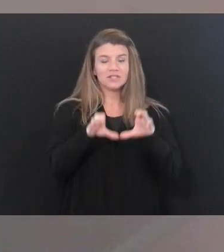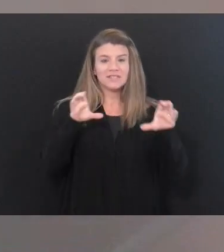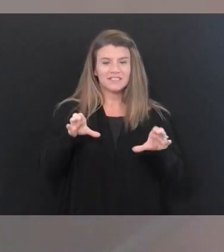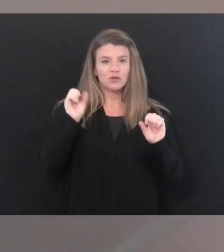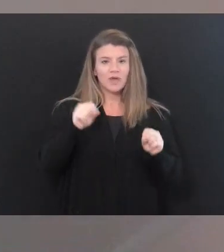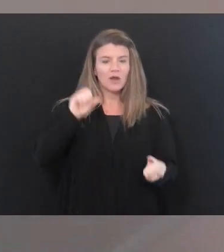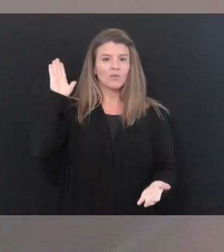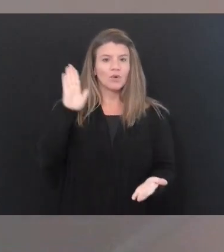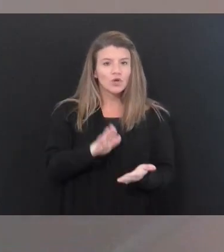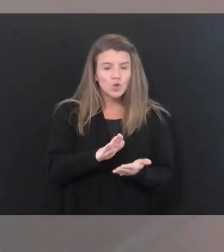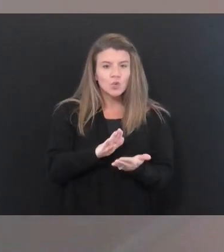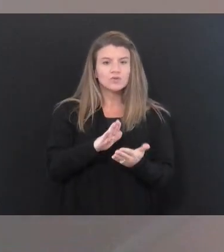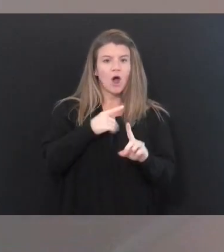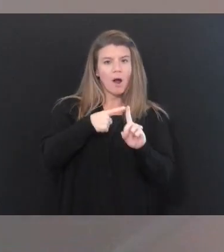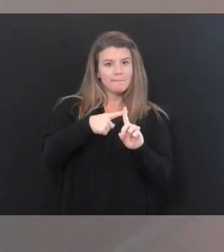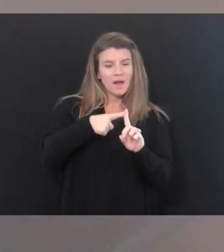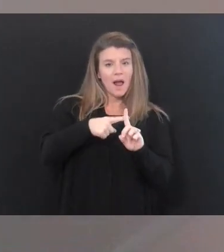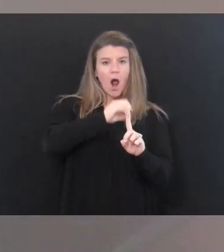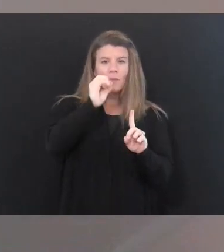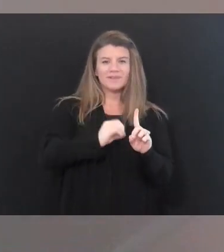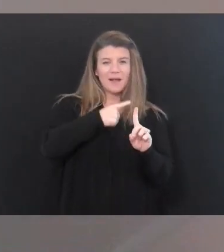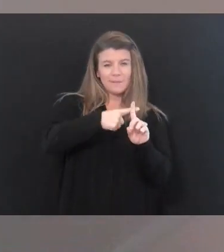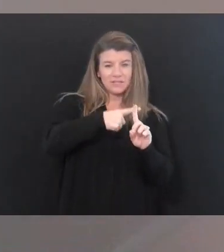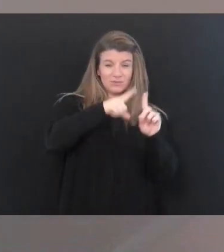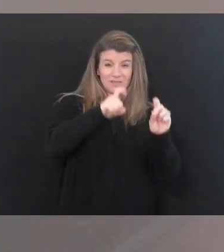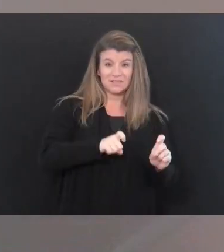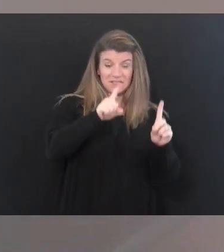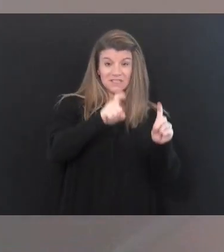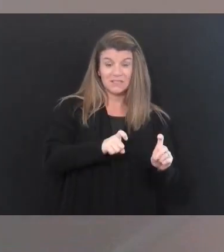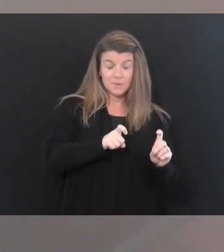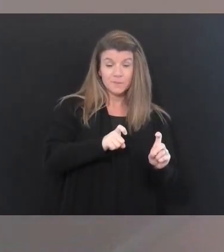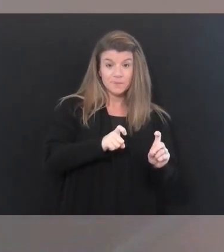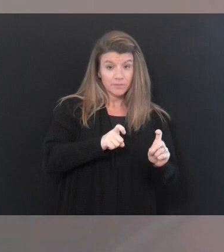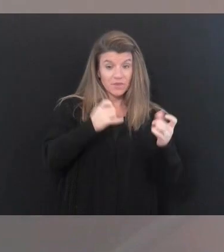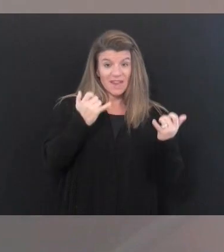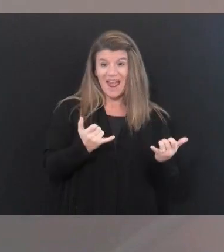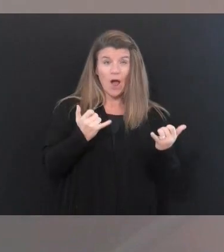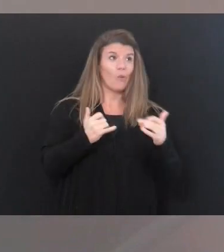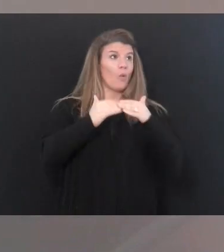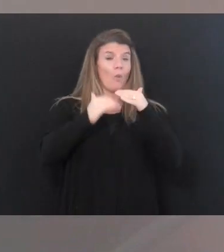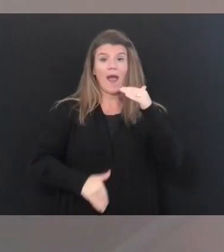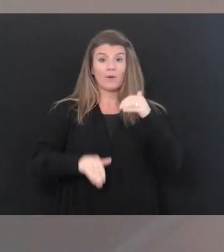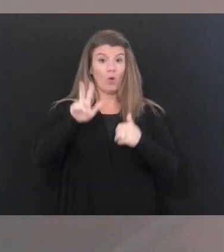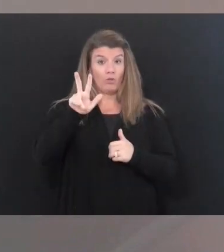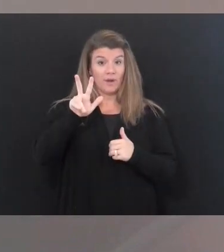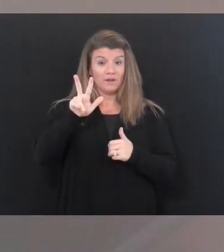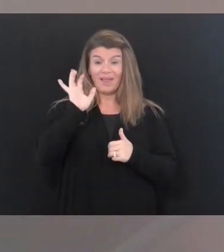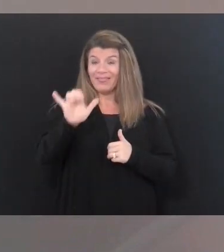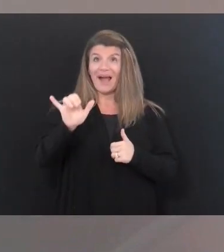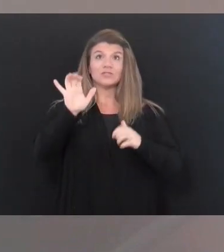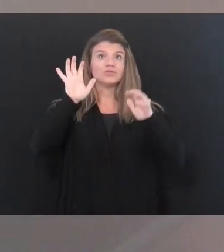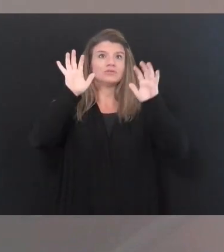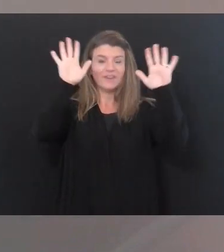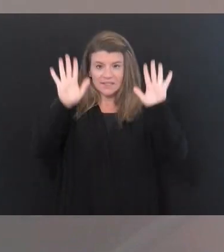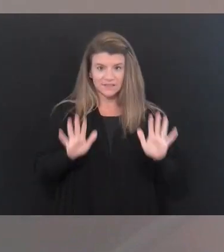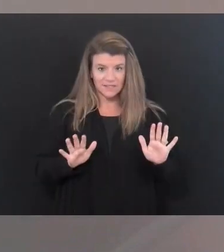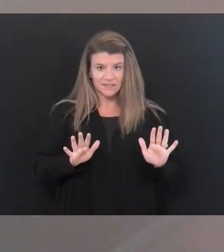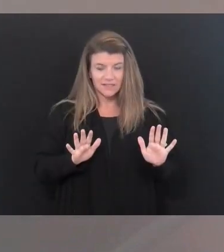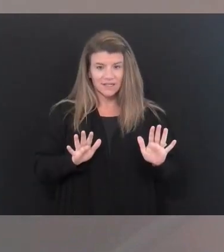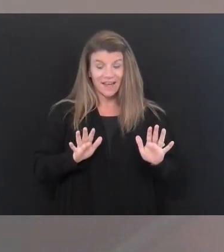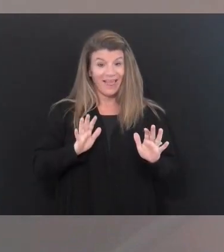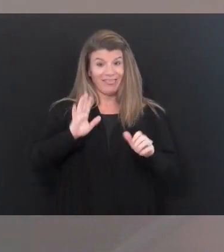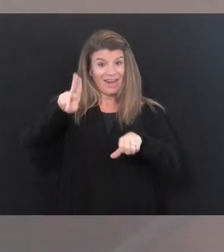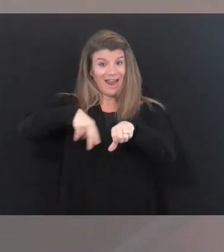the percent of positive tests, now well below 3, which is fantastic given that national is still